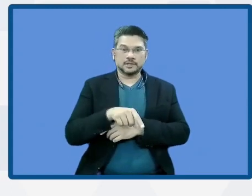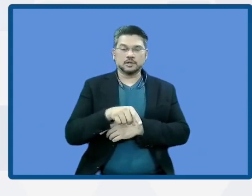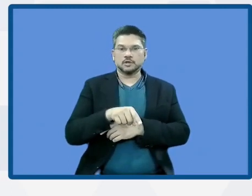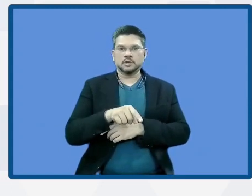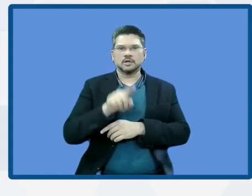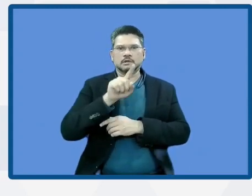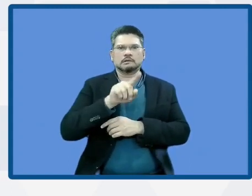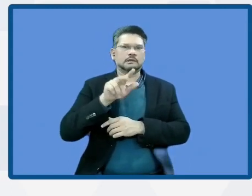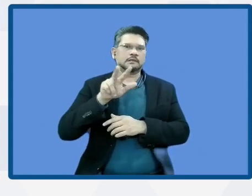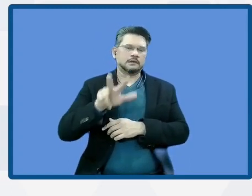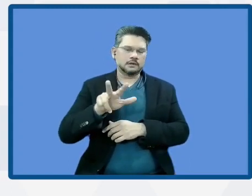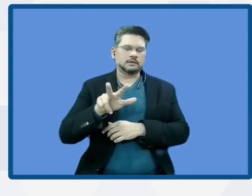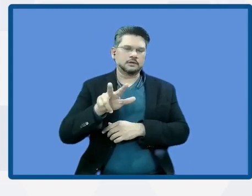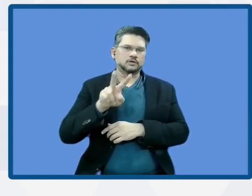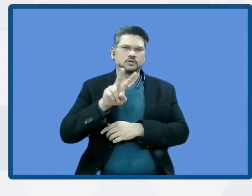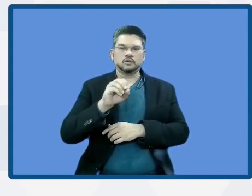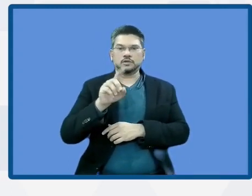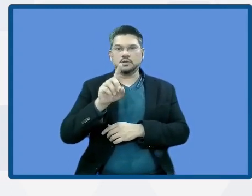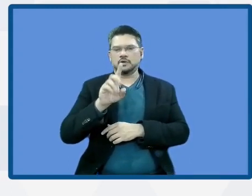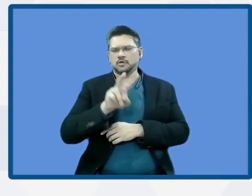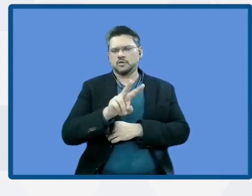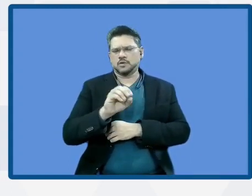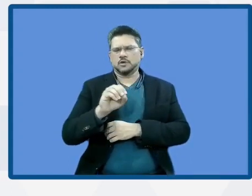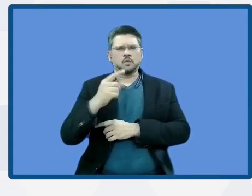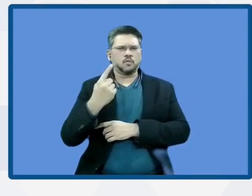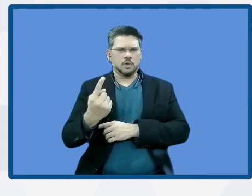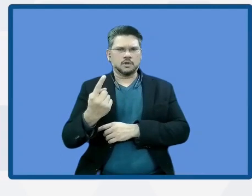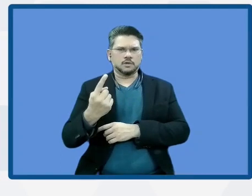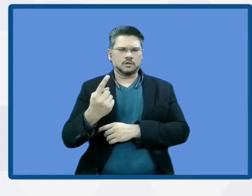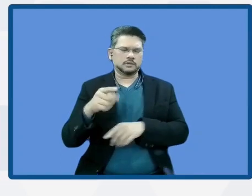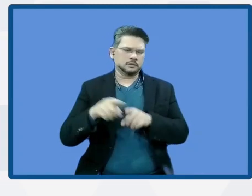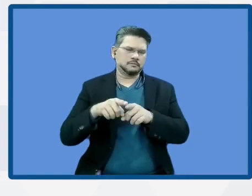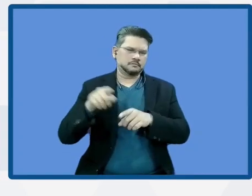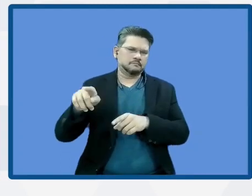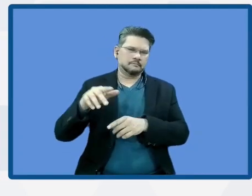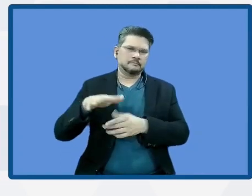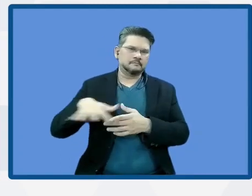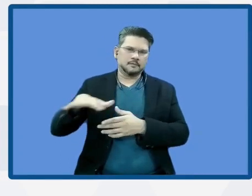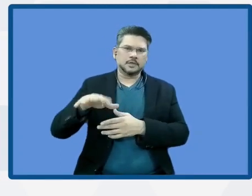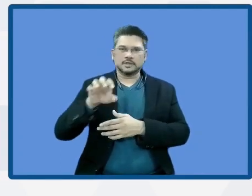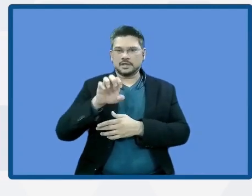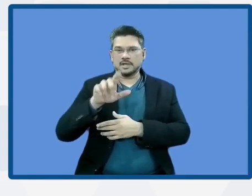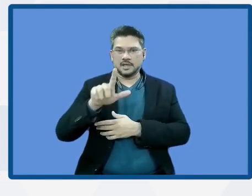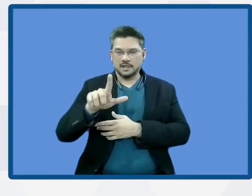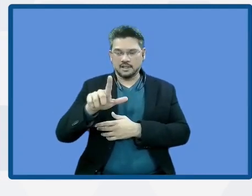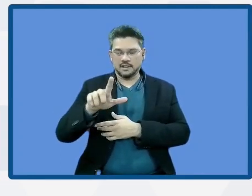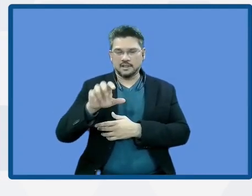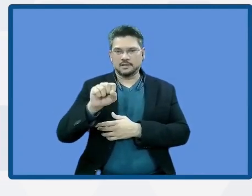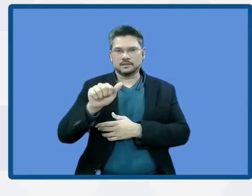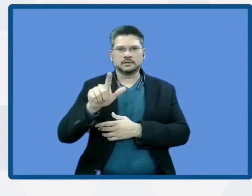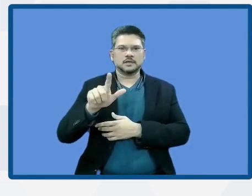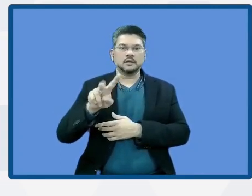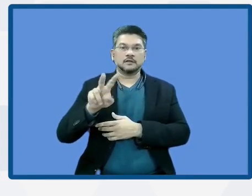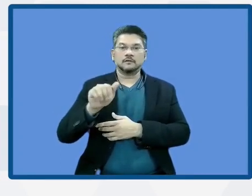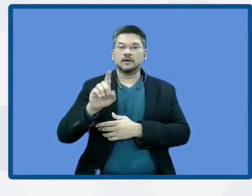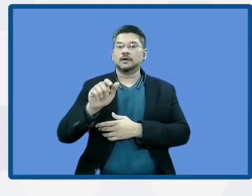of February in El Salvador. At the time, we had several devices